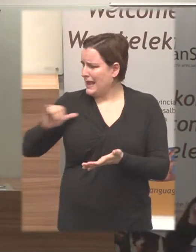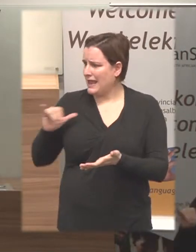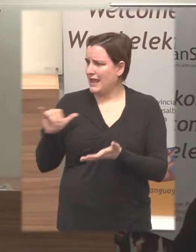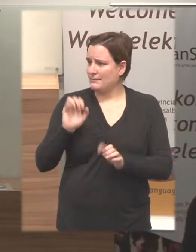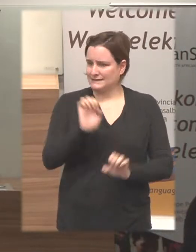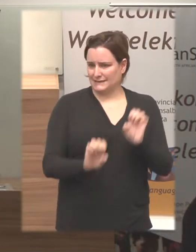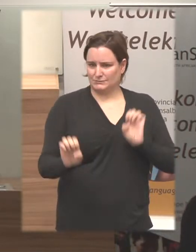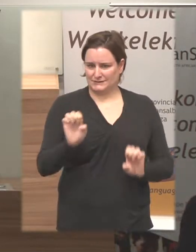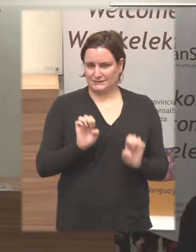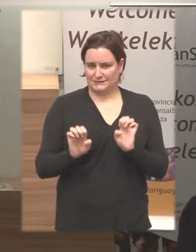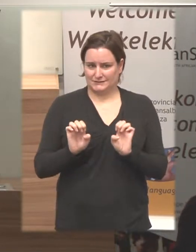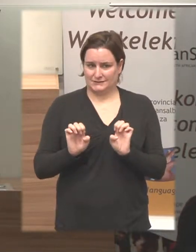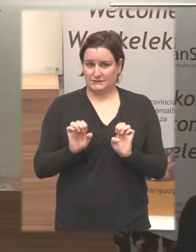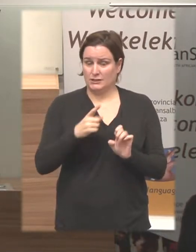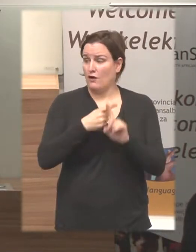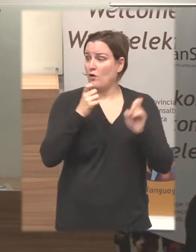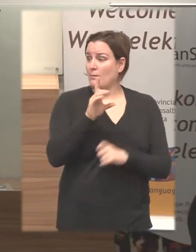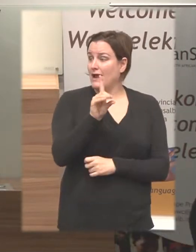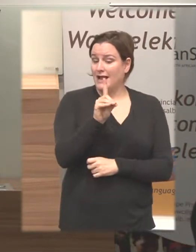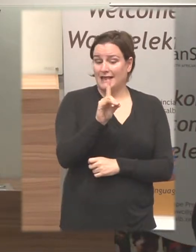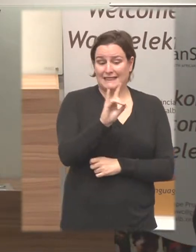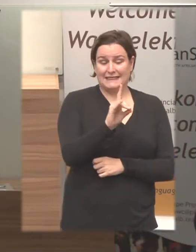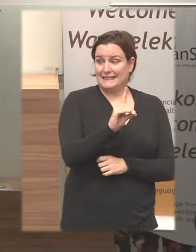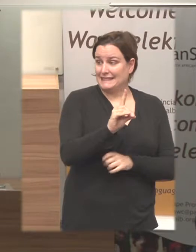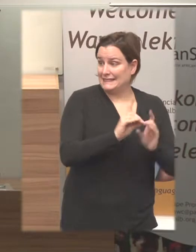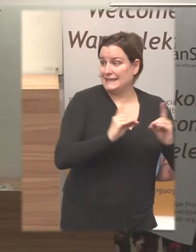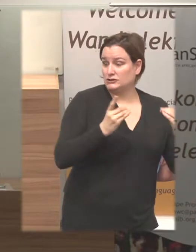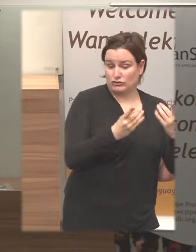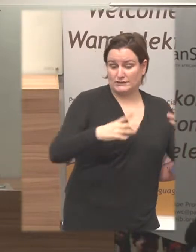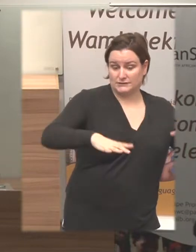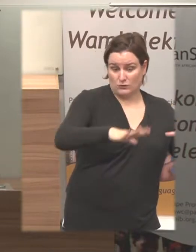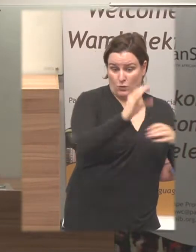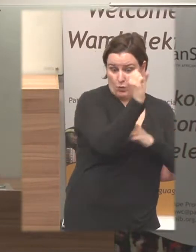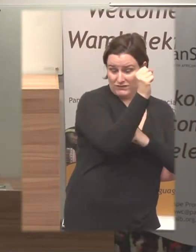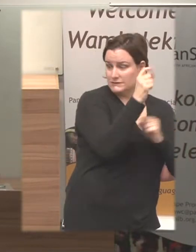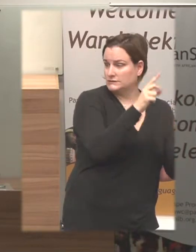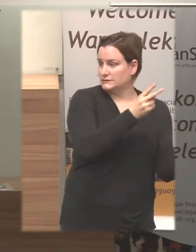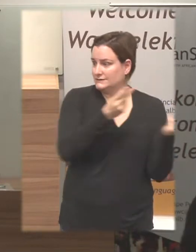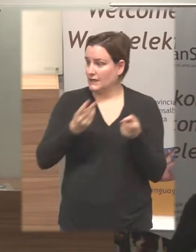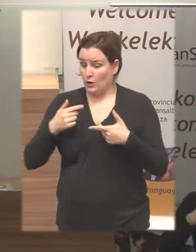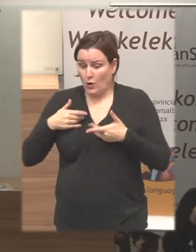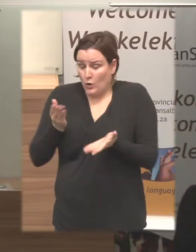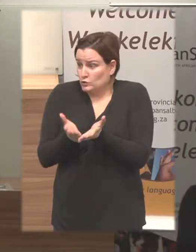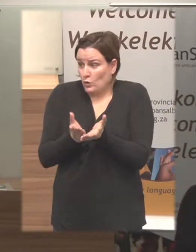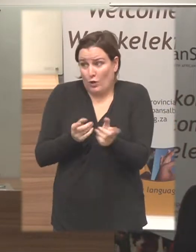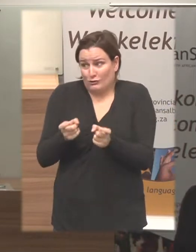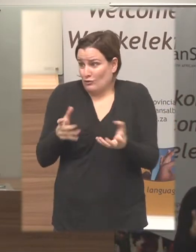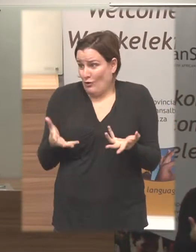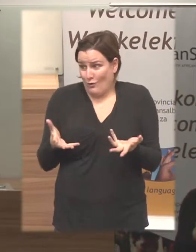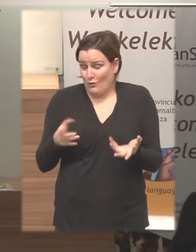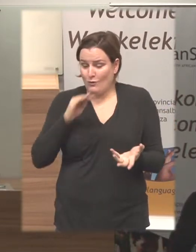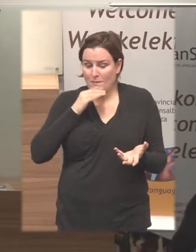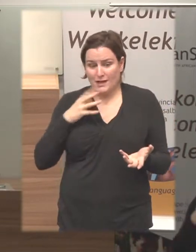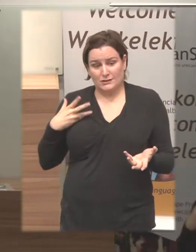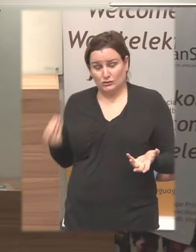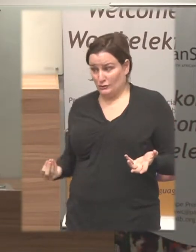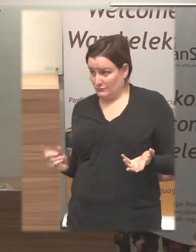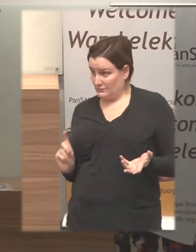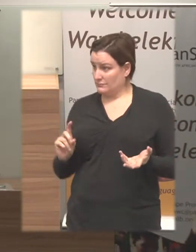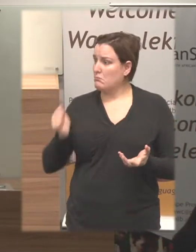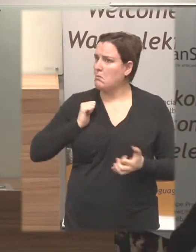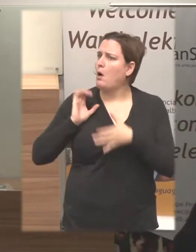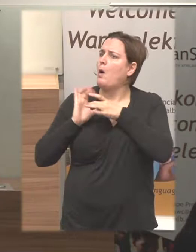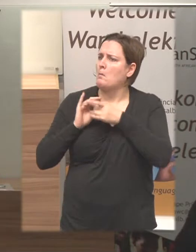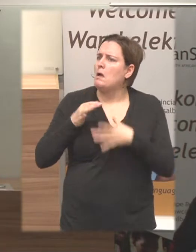often distributed from district offices. They're not even controlled by the school, as the children who are coming into school with English as a home language